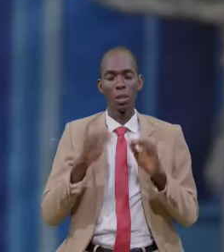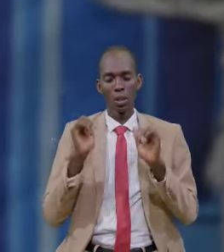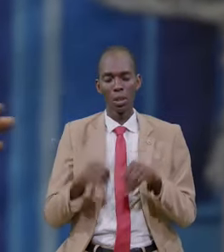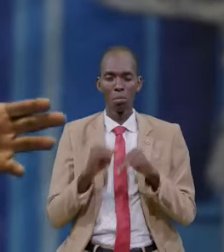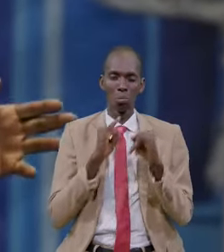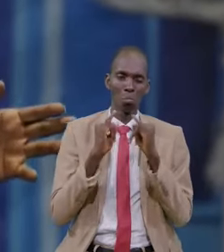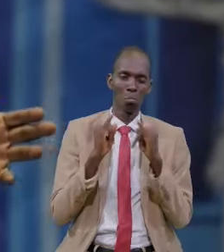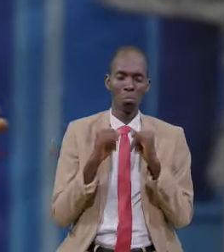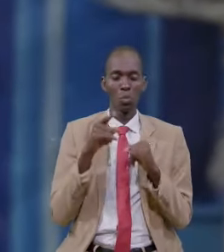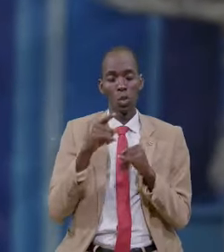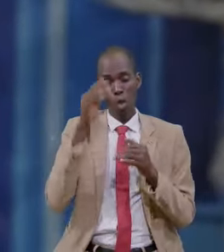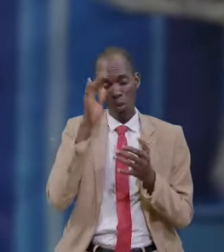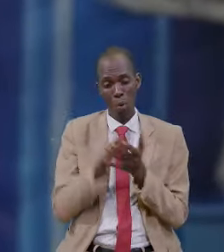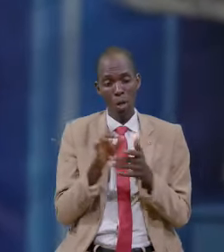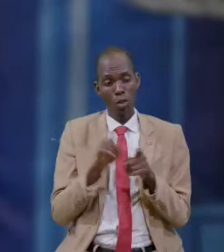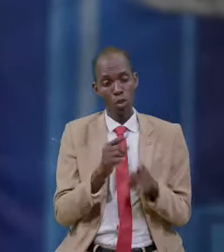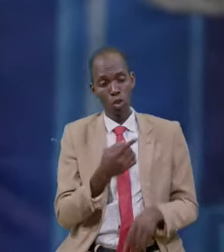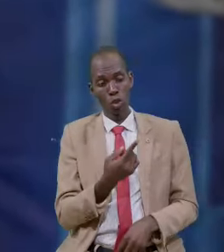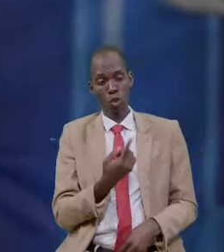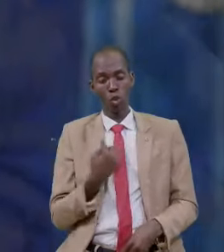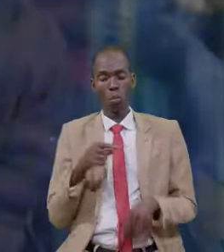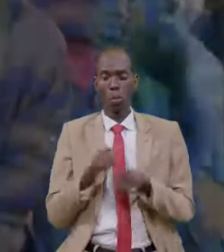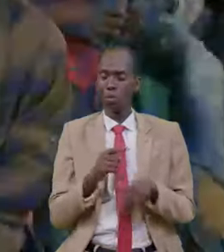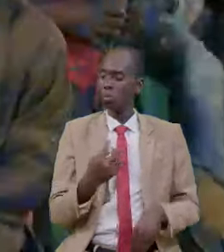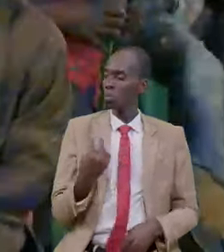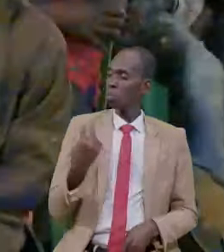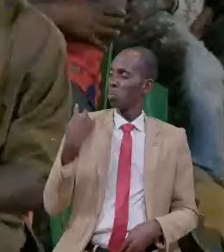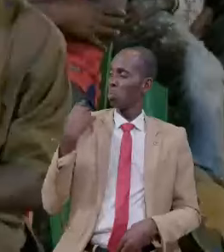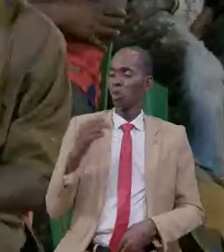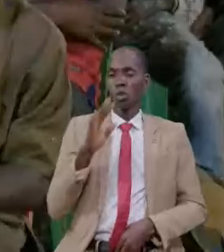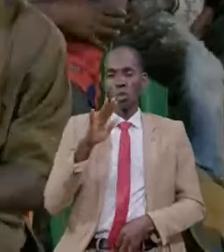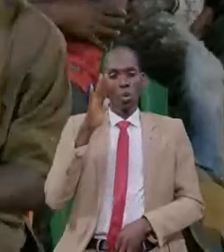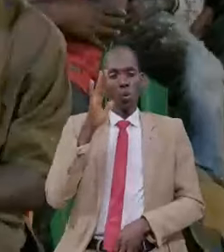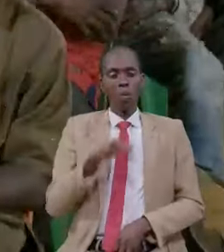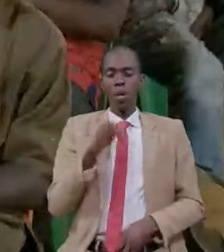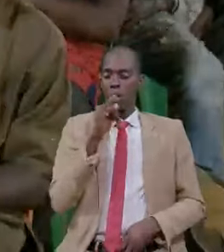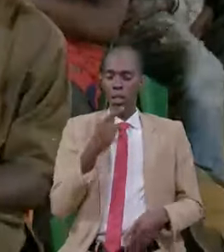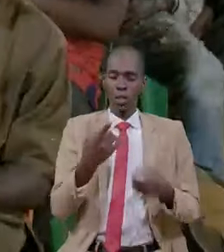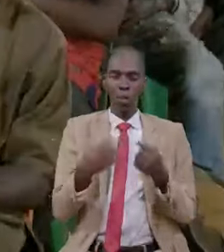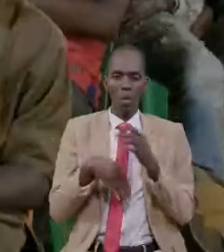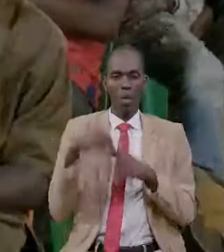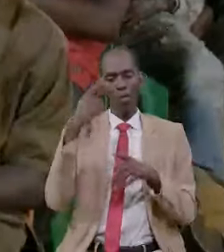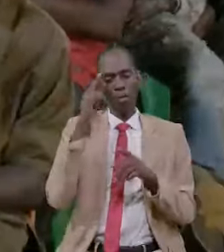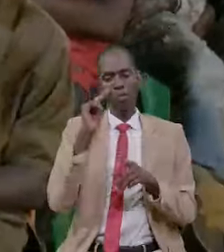Husband, as you are coming, as you look back like that, your wife is also coming for testimony.